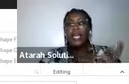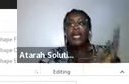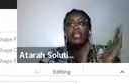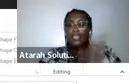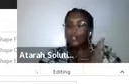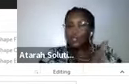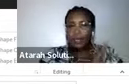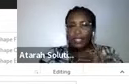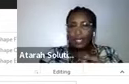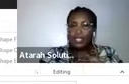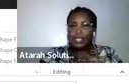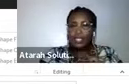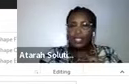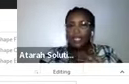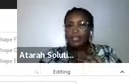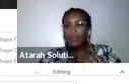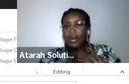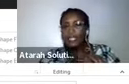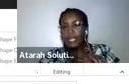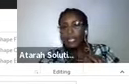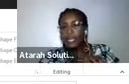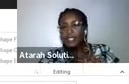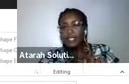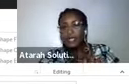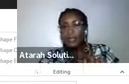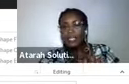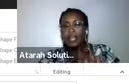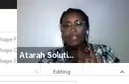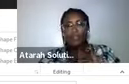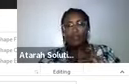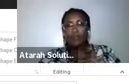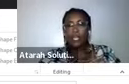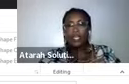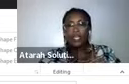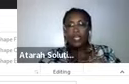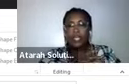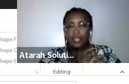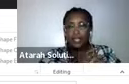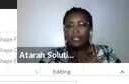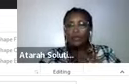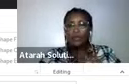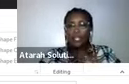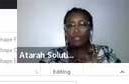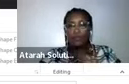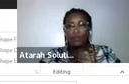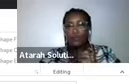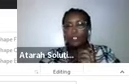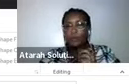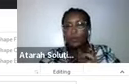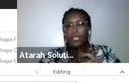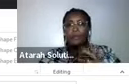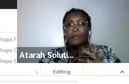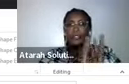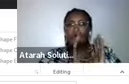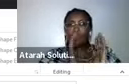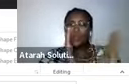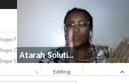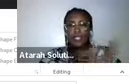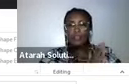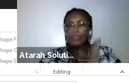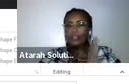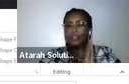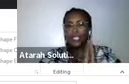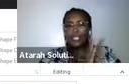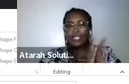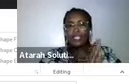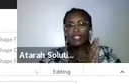grace@atarasolutions.co.ke. Thank you so much, Catherine Sidandi, our sign language interpreter. Thank you for being here. Thank you for your support. For you